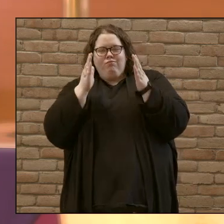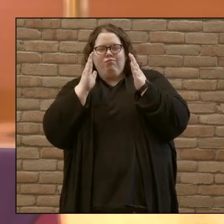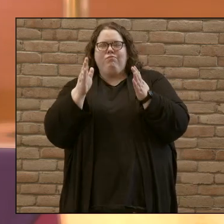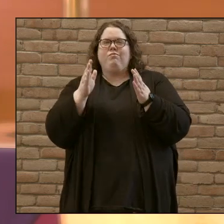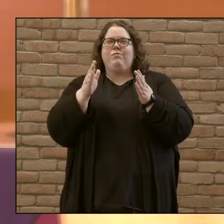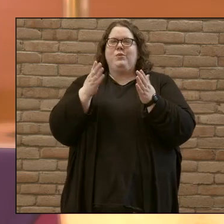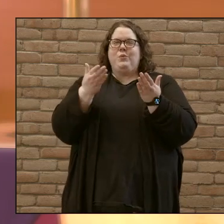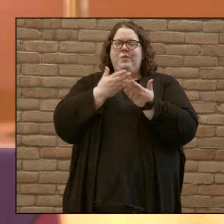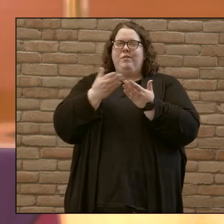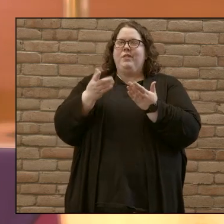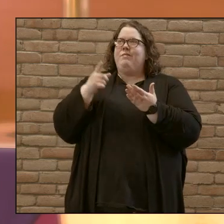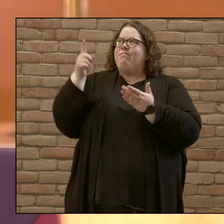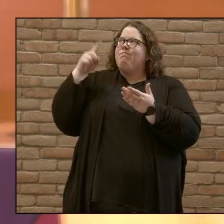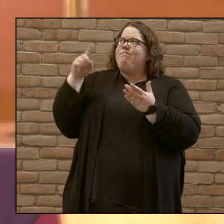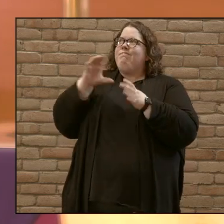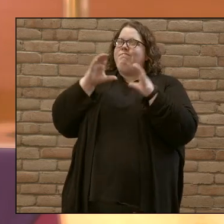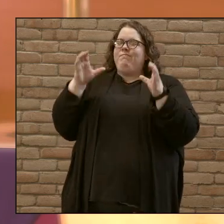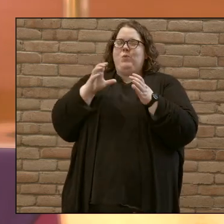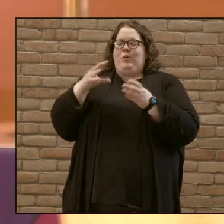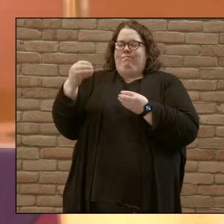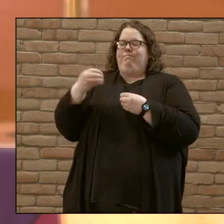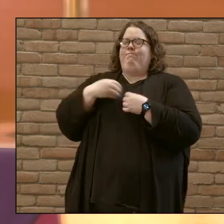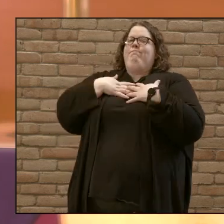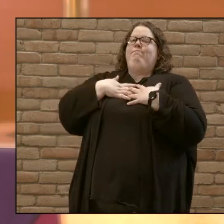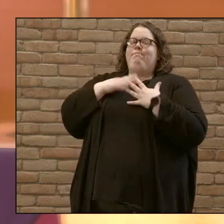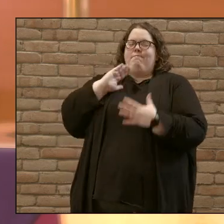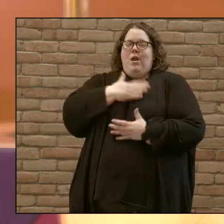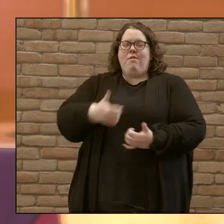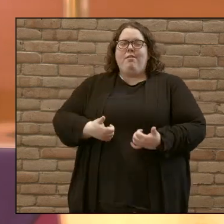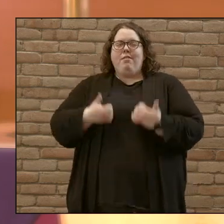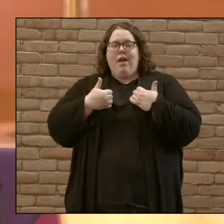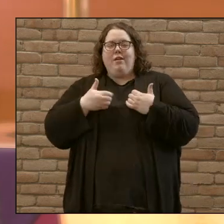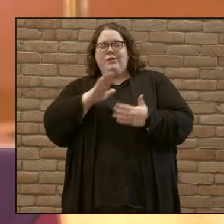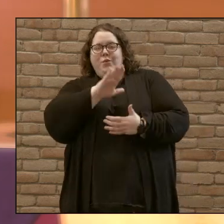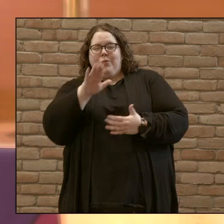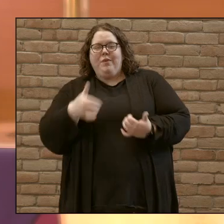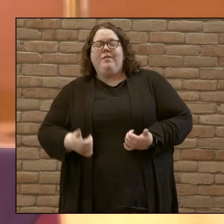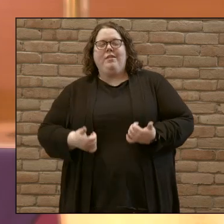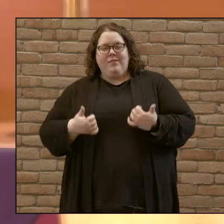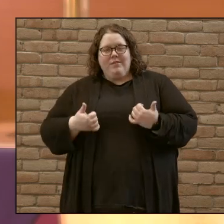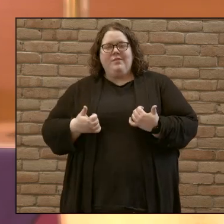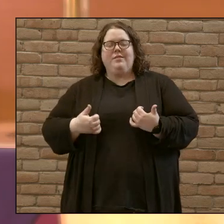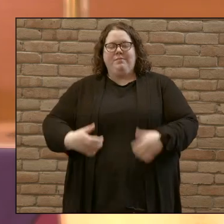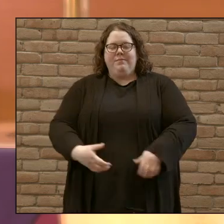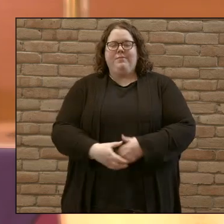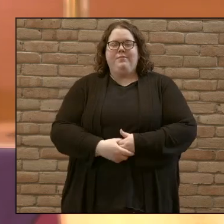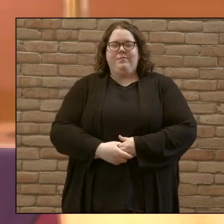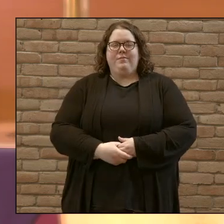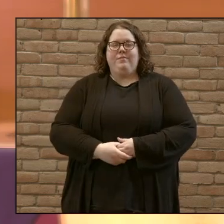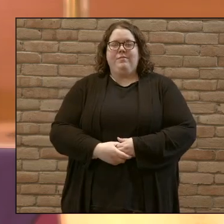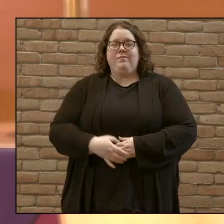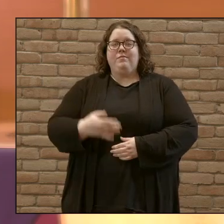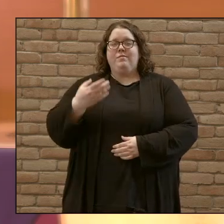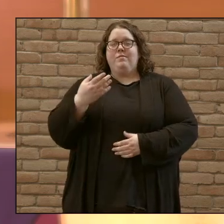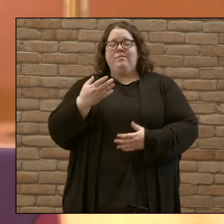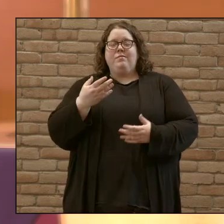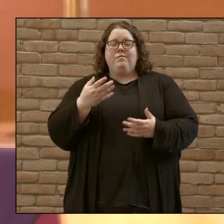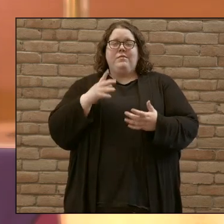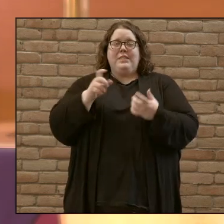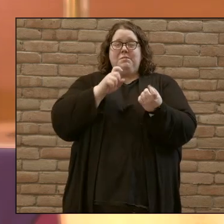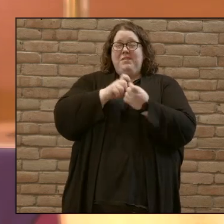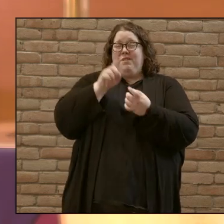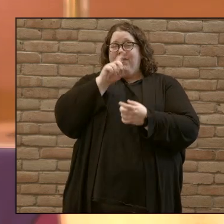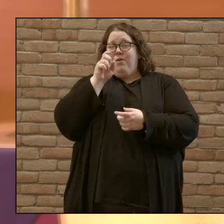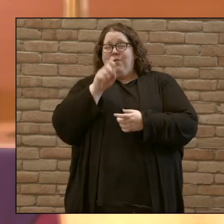that God is doing in our lives and in your life. And we've been unpacking a certain question, questions that the